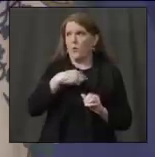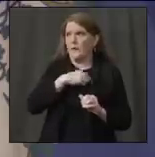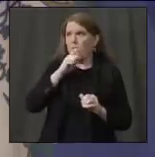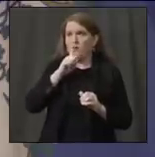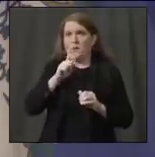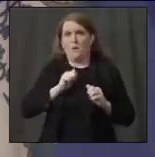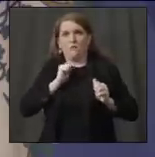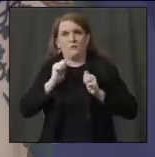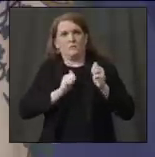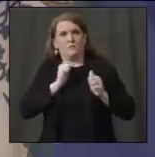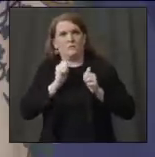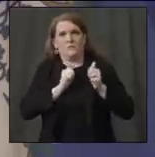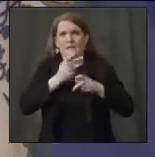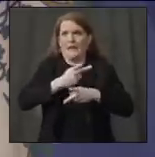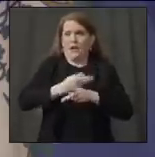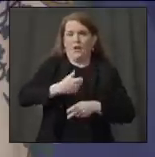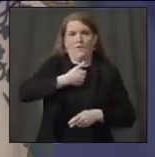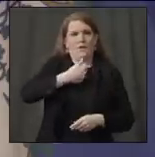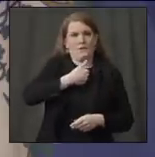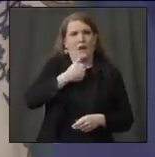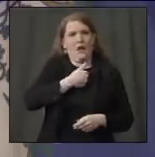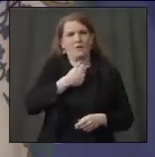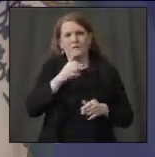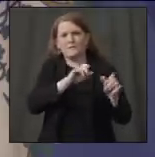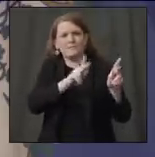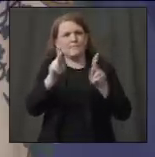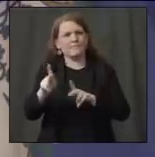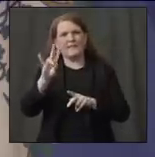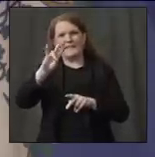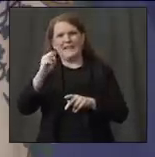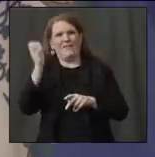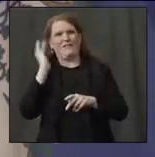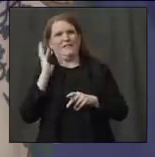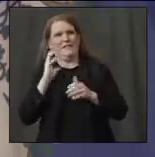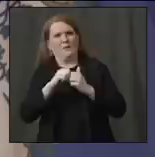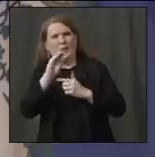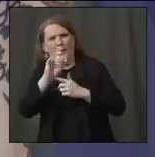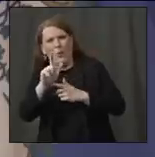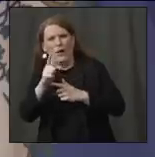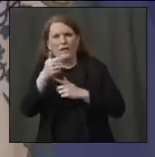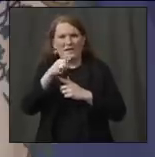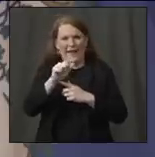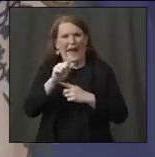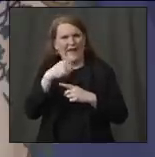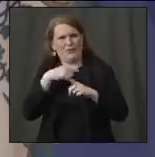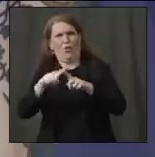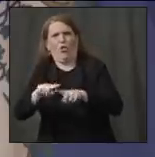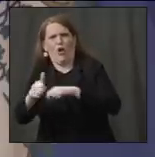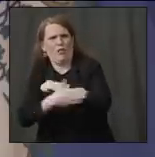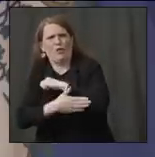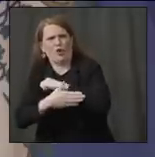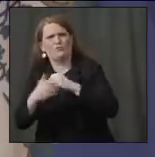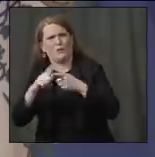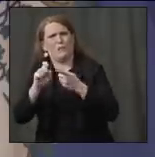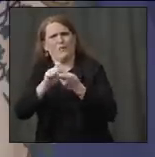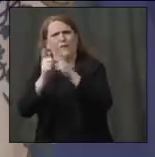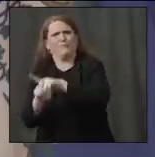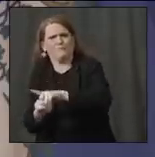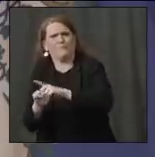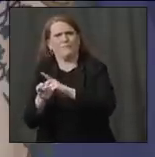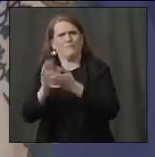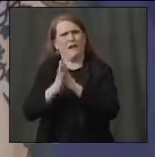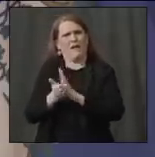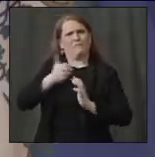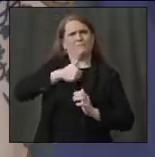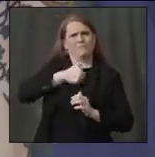found out the hard way when it comes to protective gear, when it comes to gowns, when it comes to masks. Josh and I